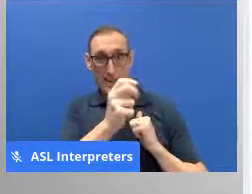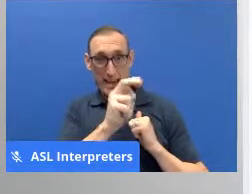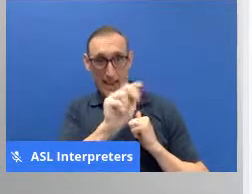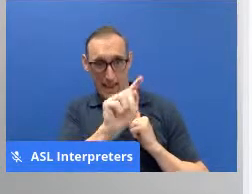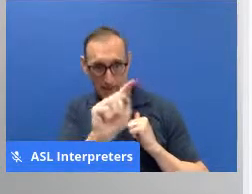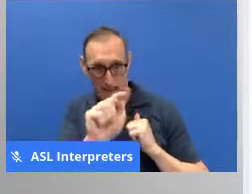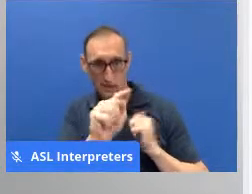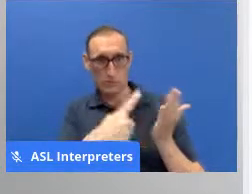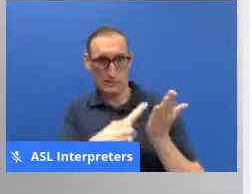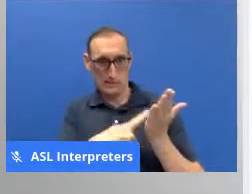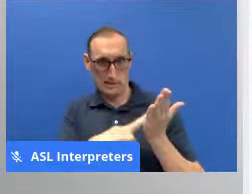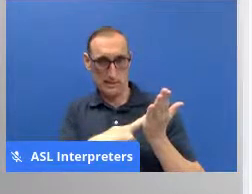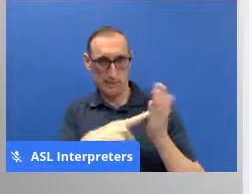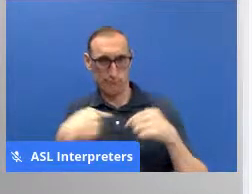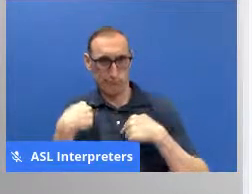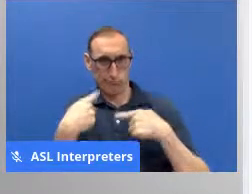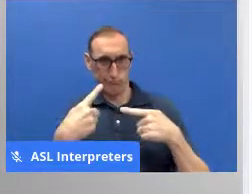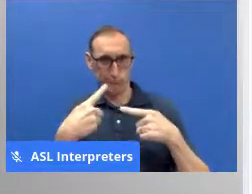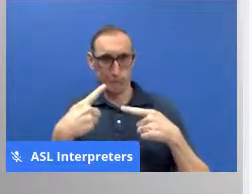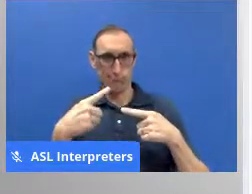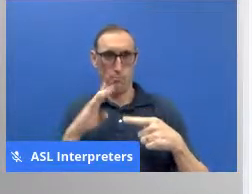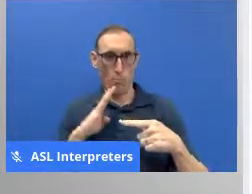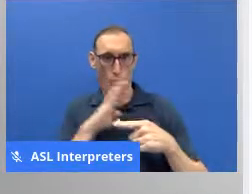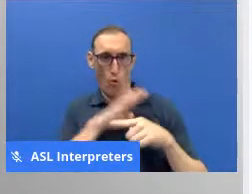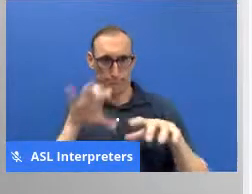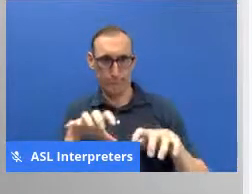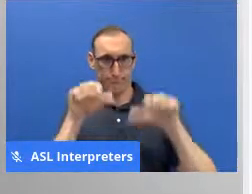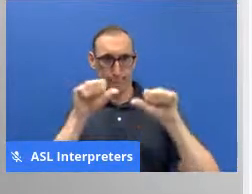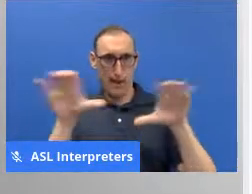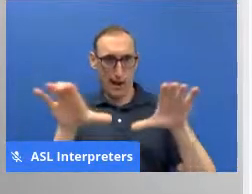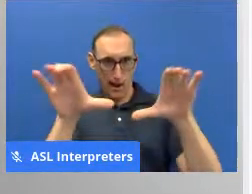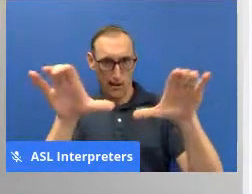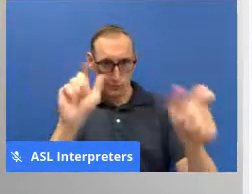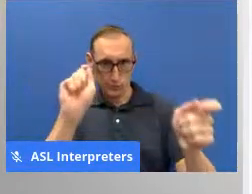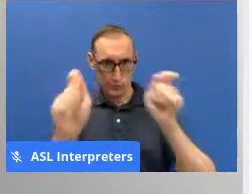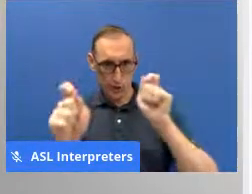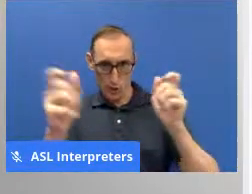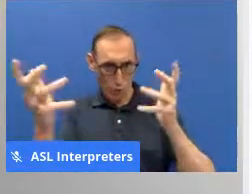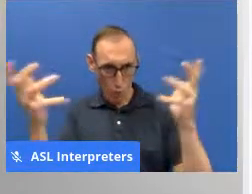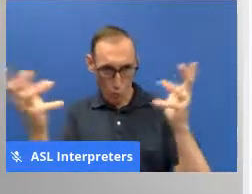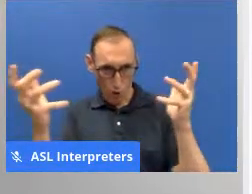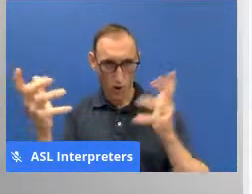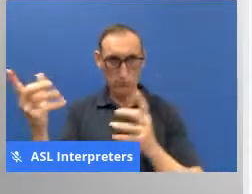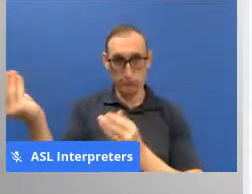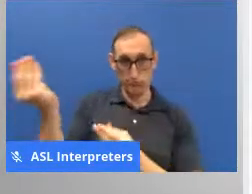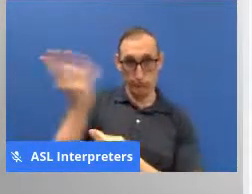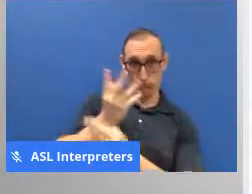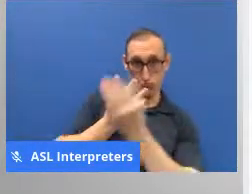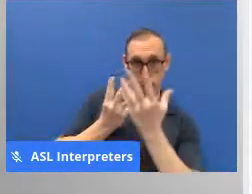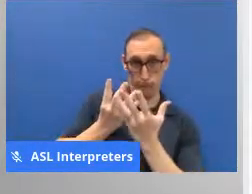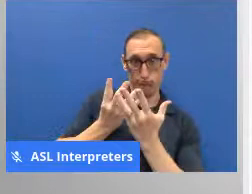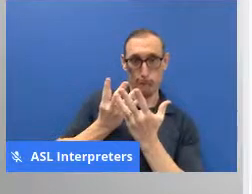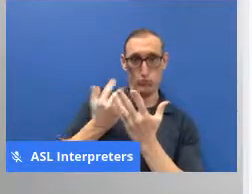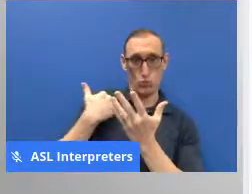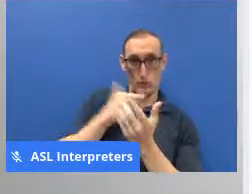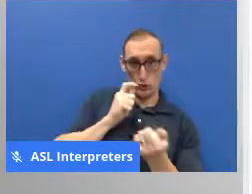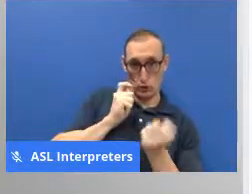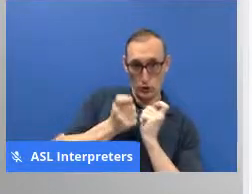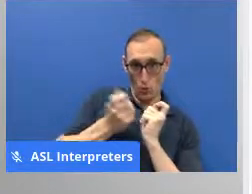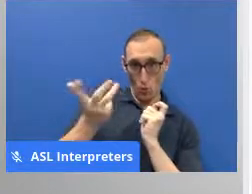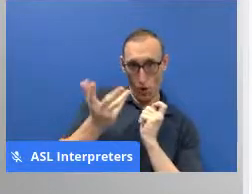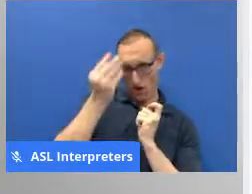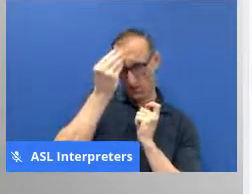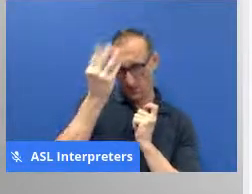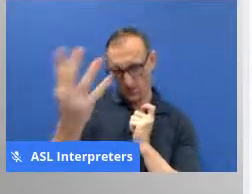the actions that have been taken by the board to address the directives provided in the Cognia report.